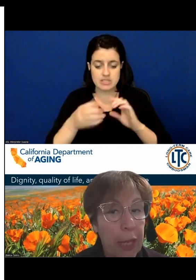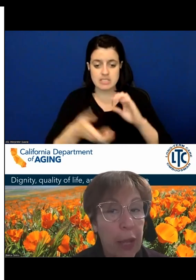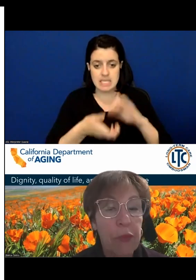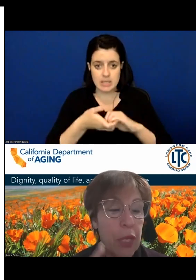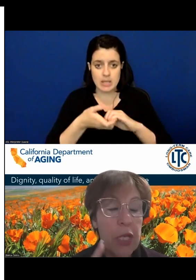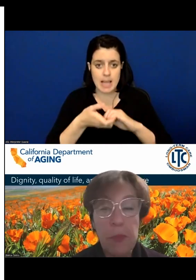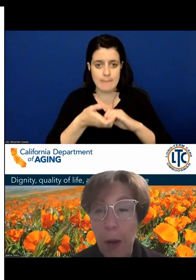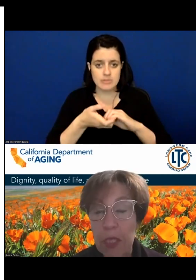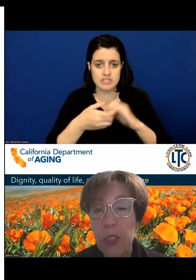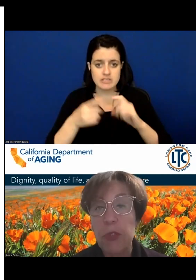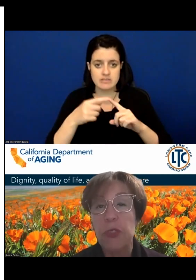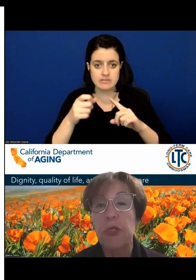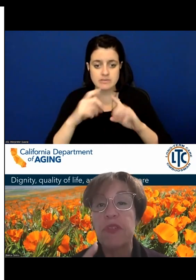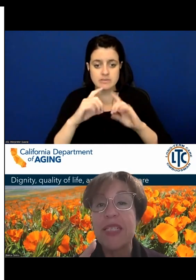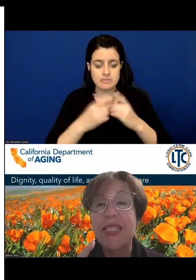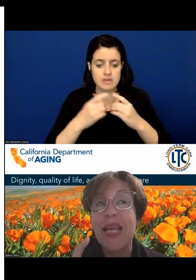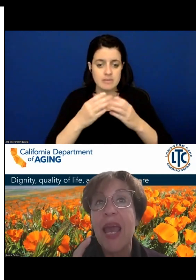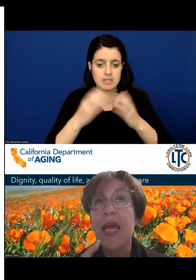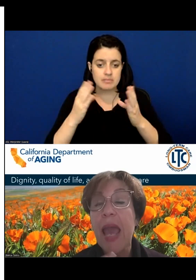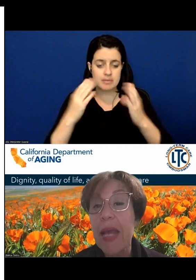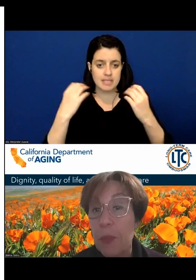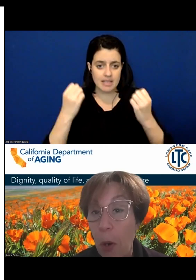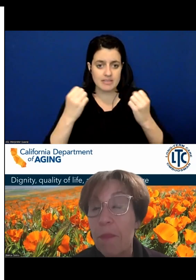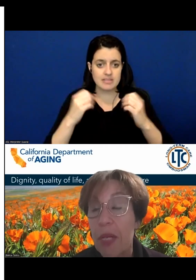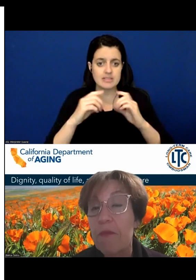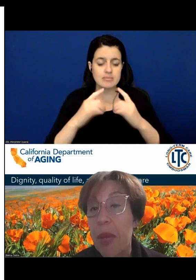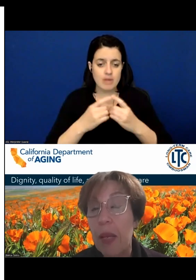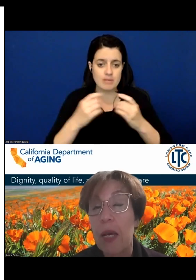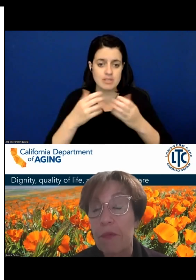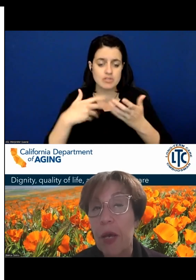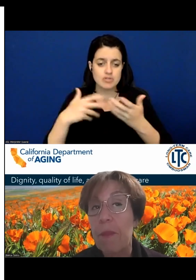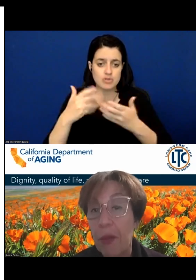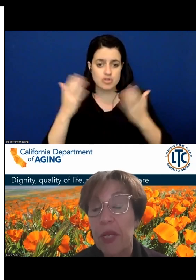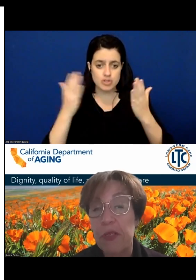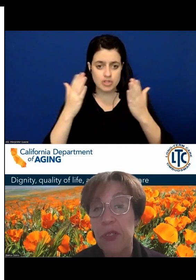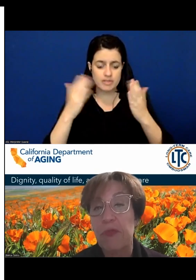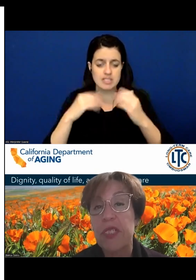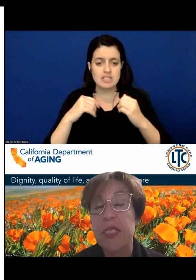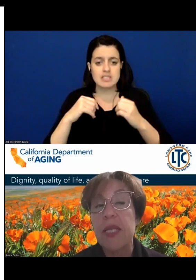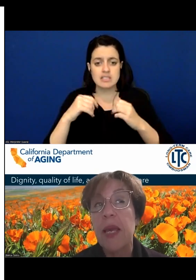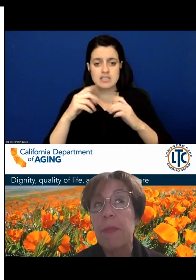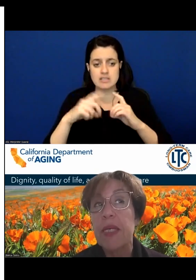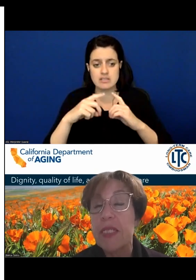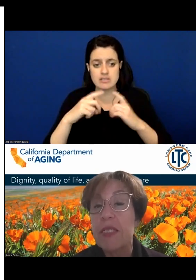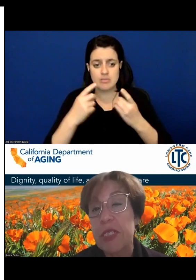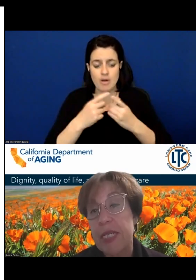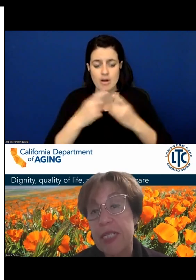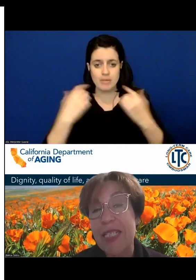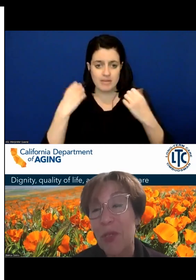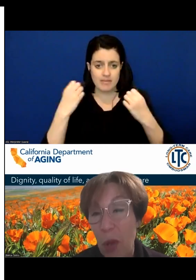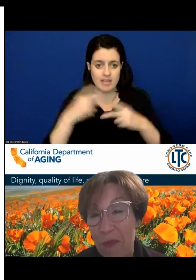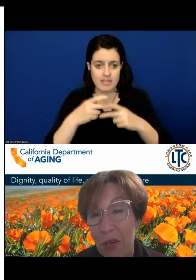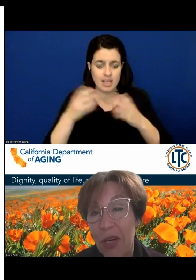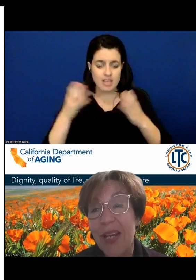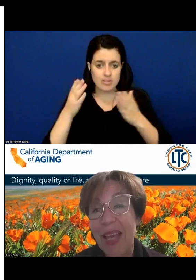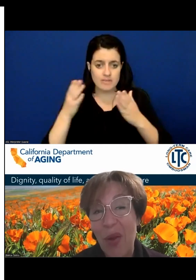of Public Health, Department of Social Services, Department of Healthcare Services, because this was an